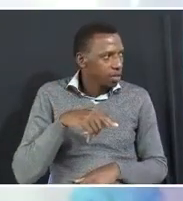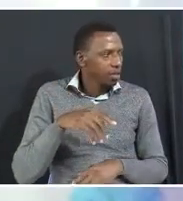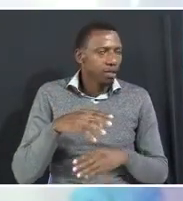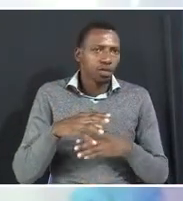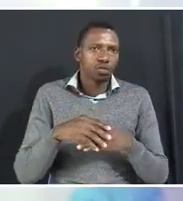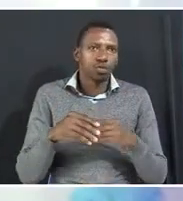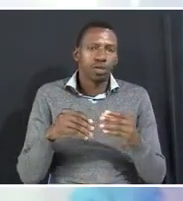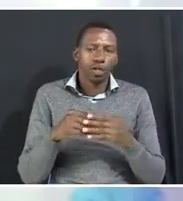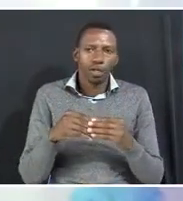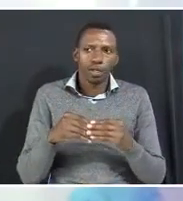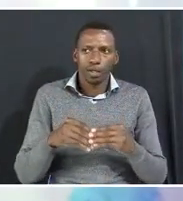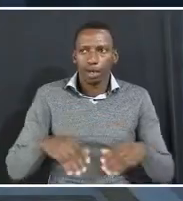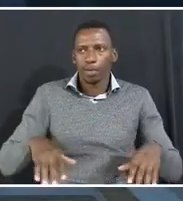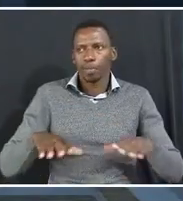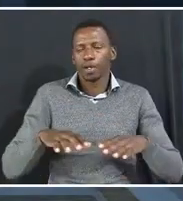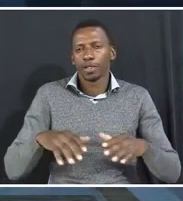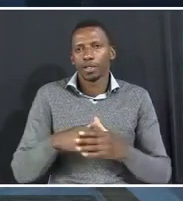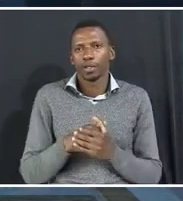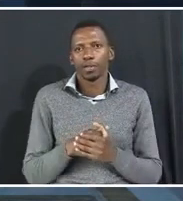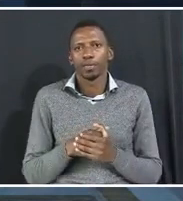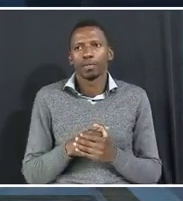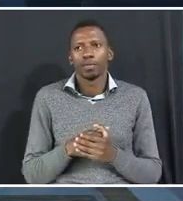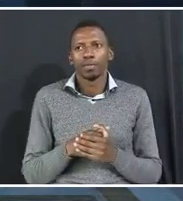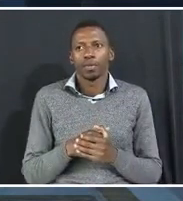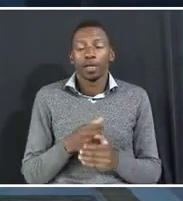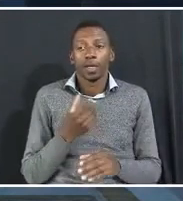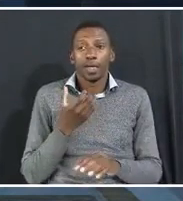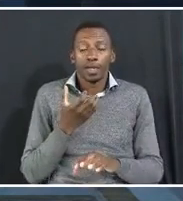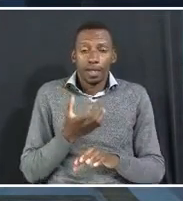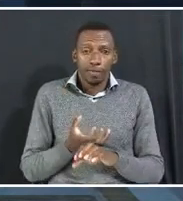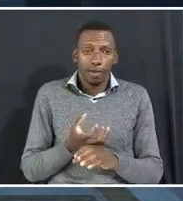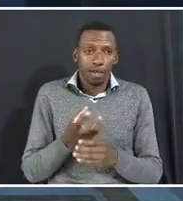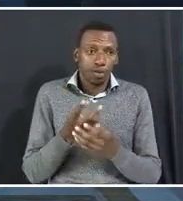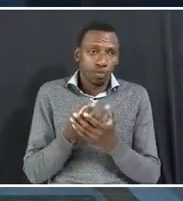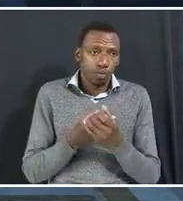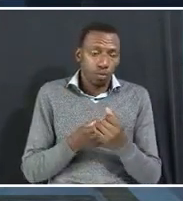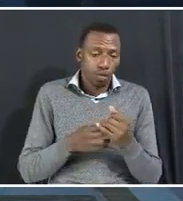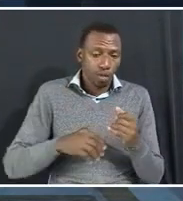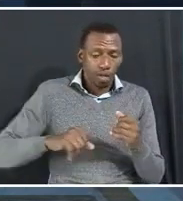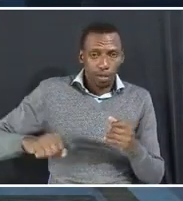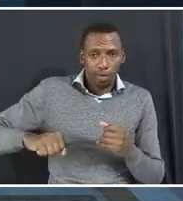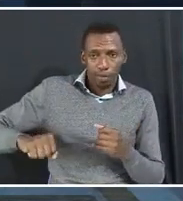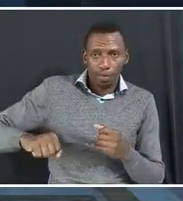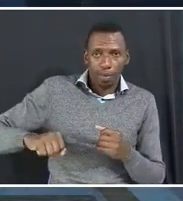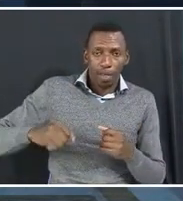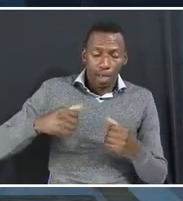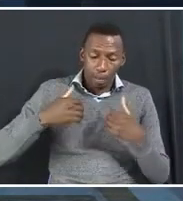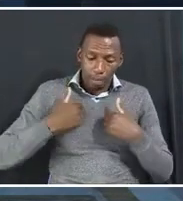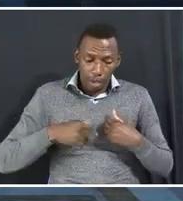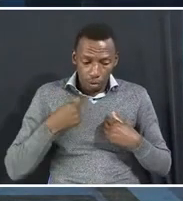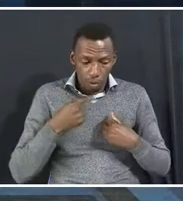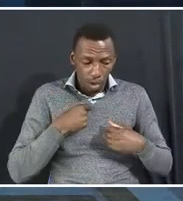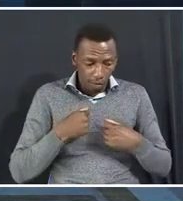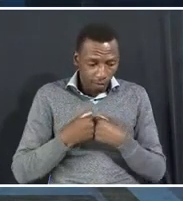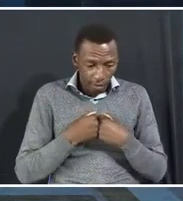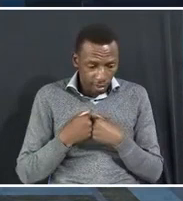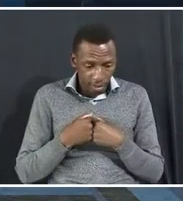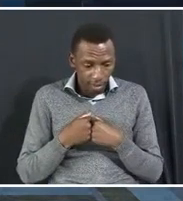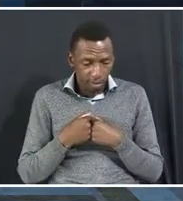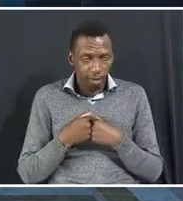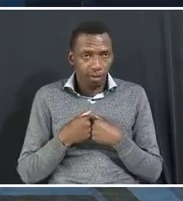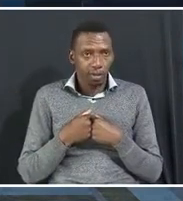a presence. Now, it's difficult on both sides. It's difficult for me as one who is challenged, who is confronted with